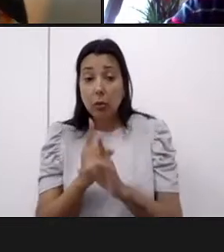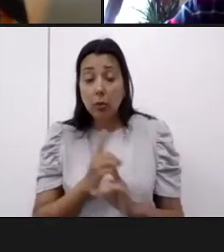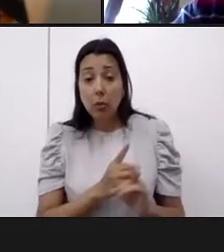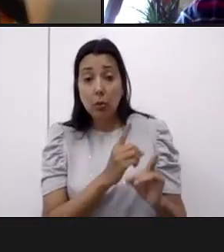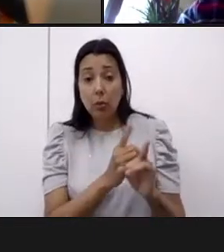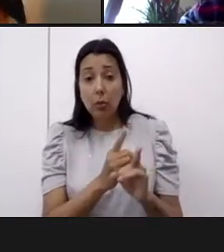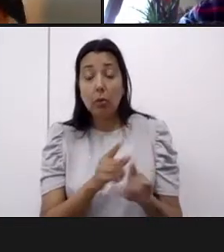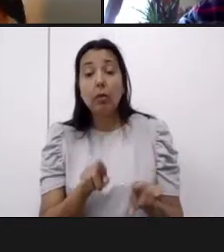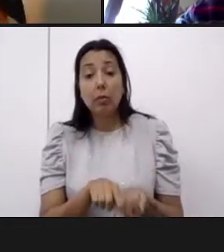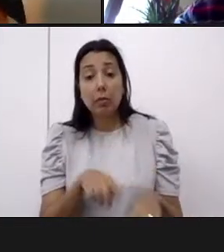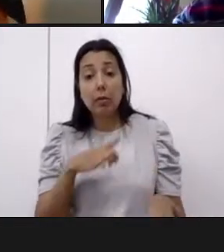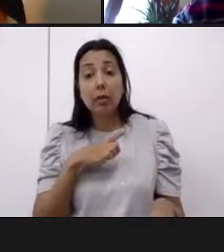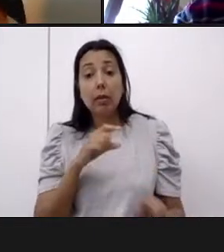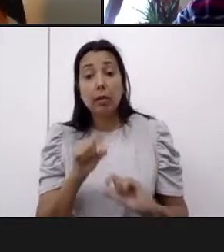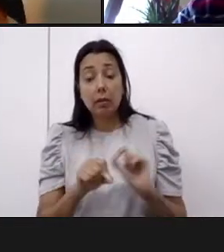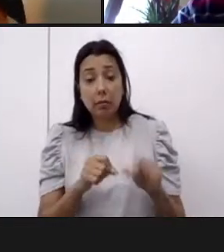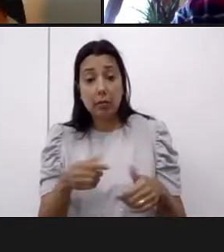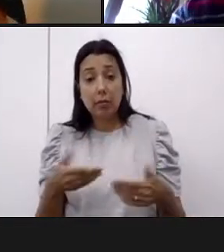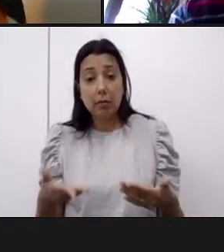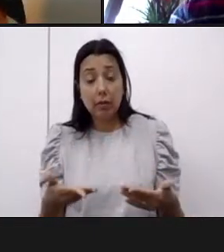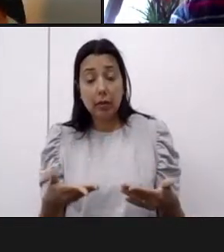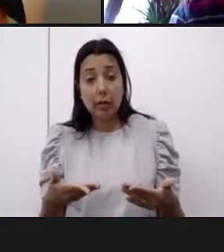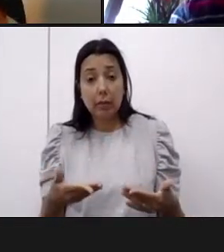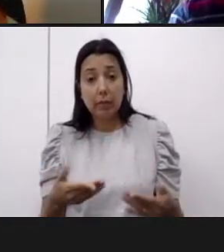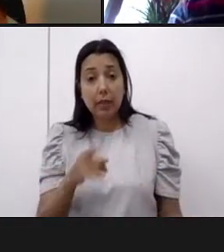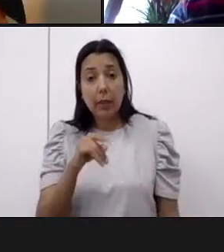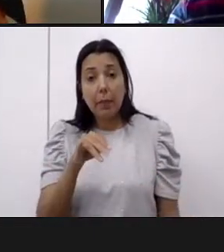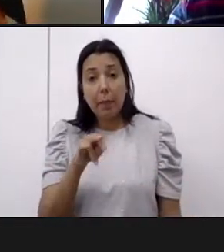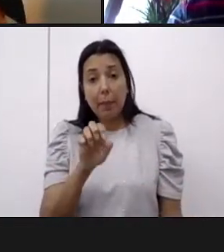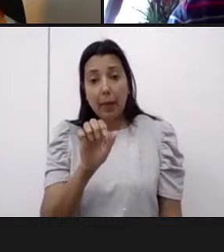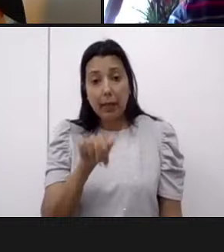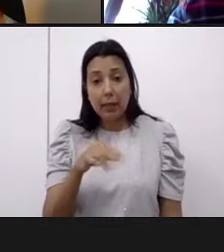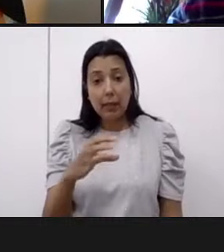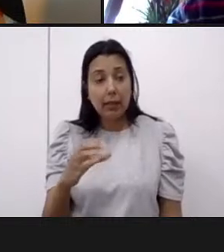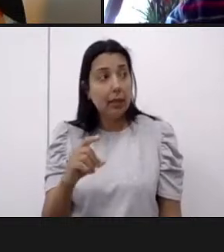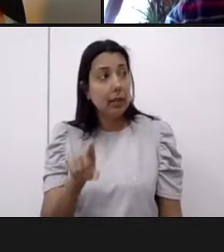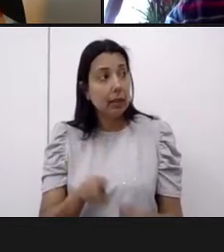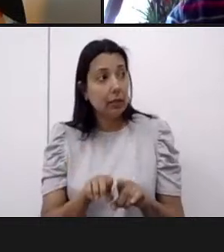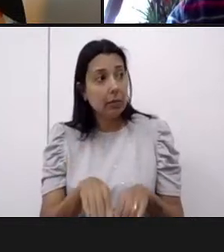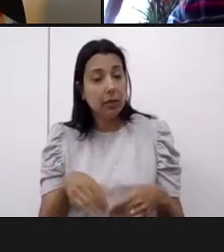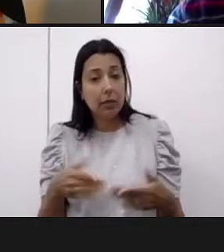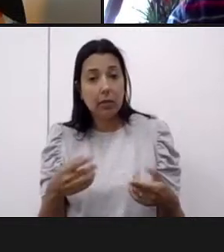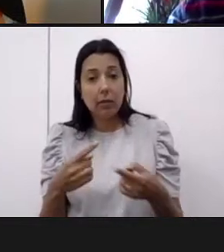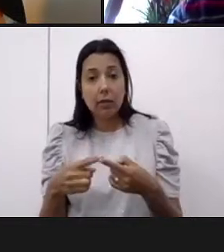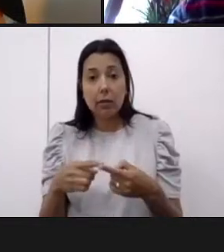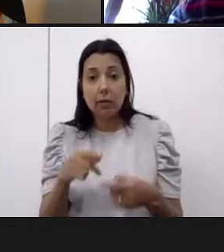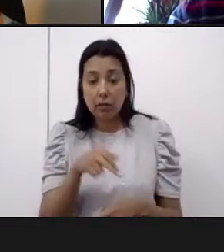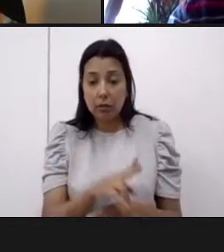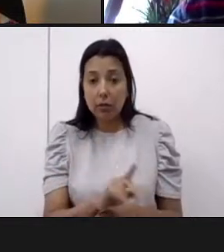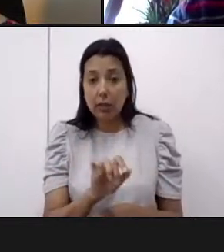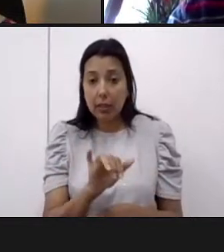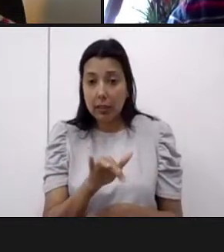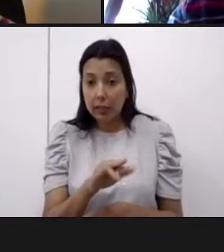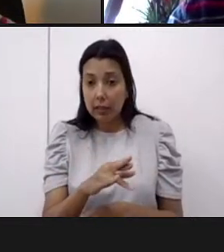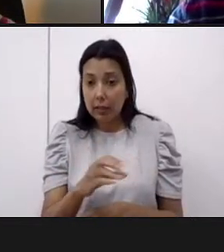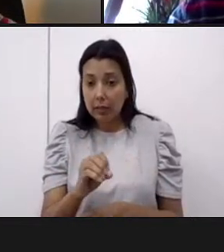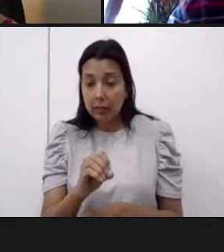I met then Patrick and discussed this with him, and then later